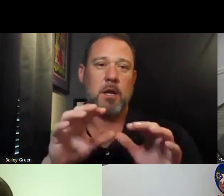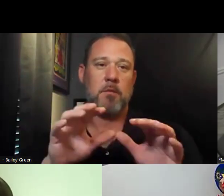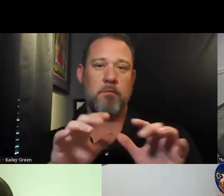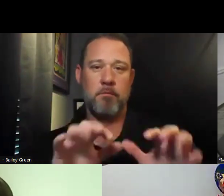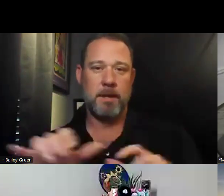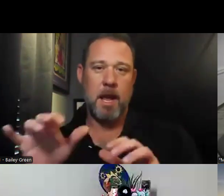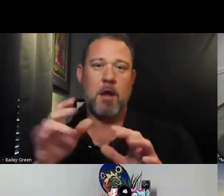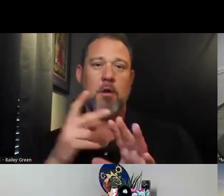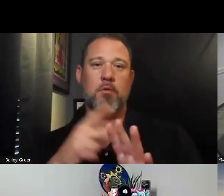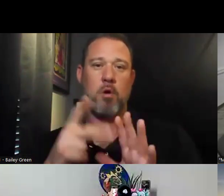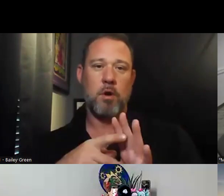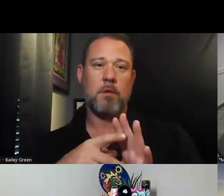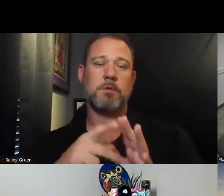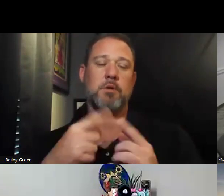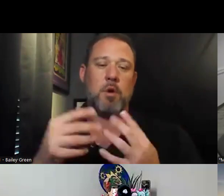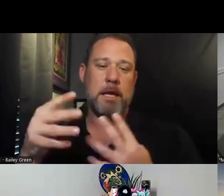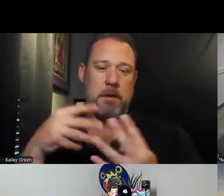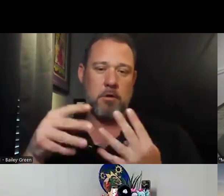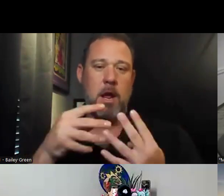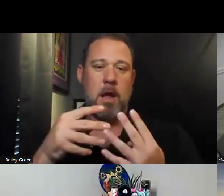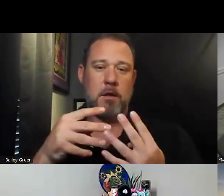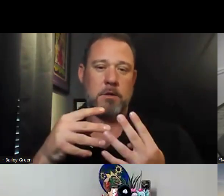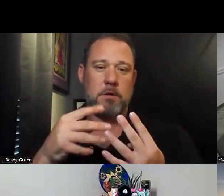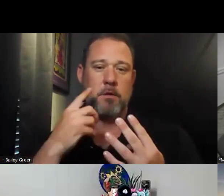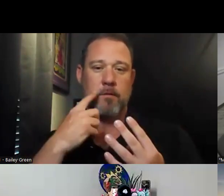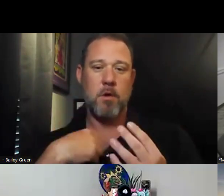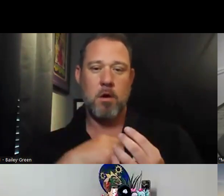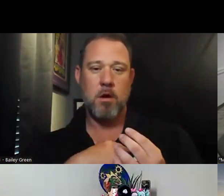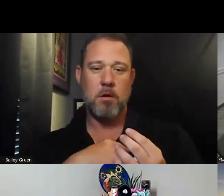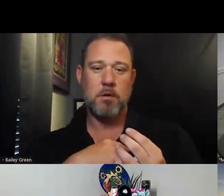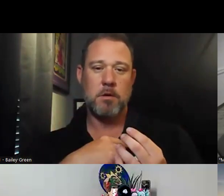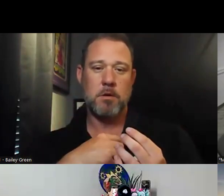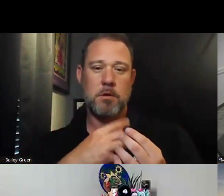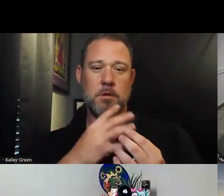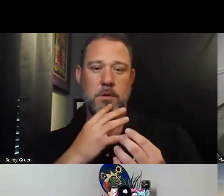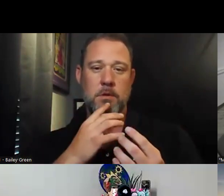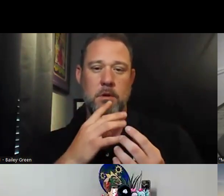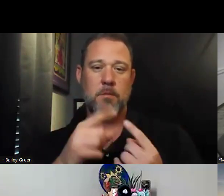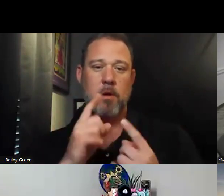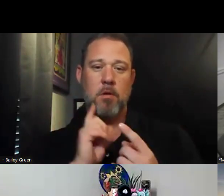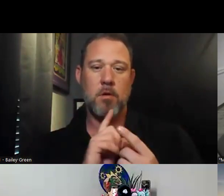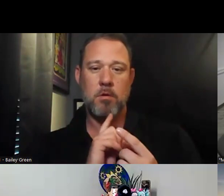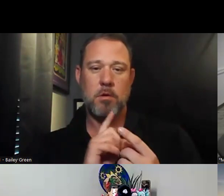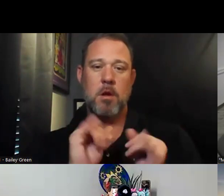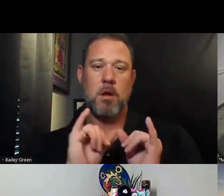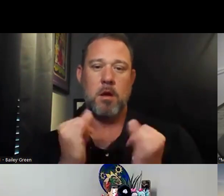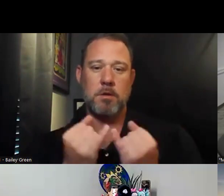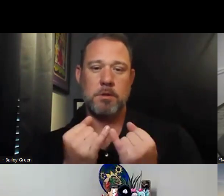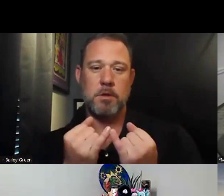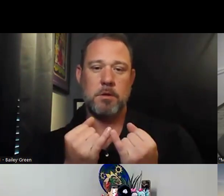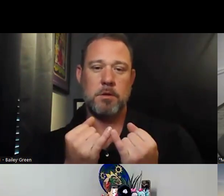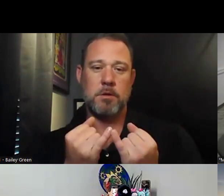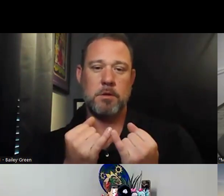programs and different to interact. For us, I hear it's been talked about loneliness, isolation, and